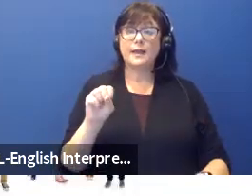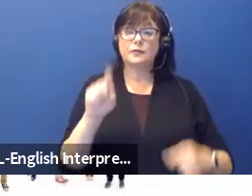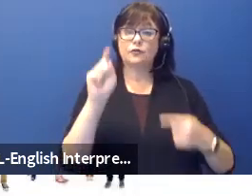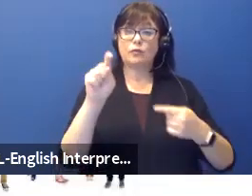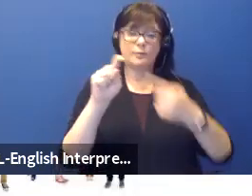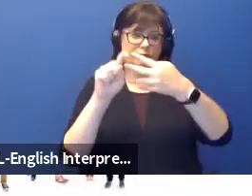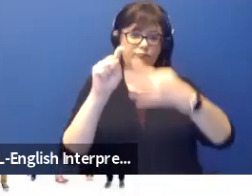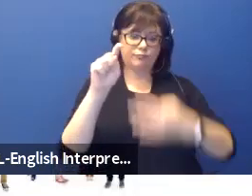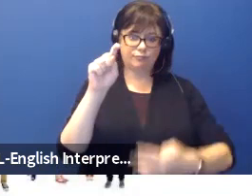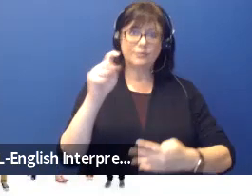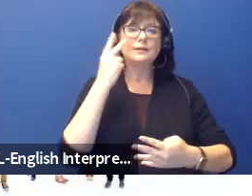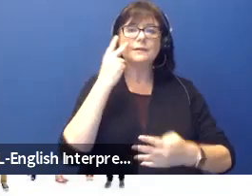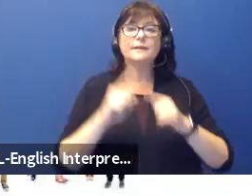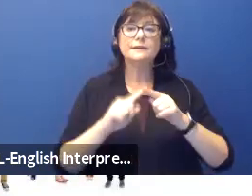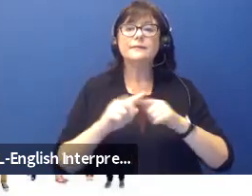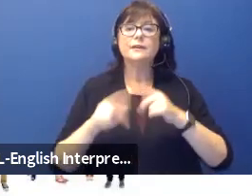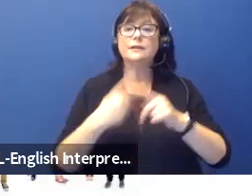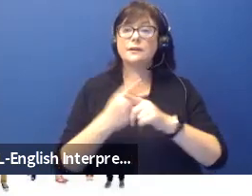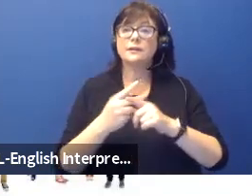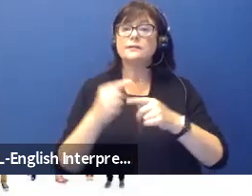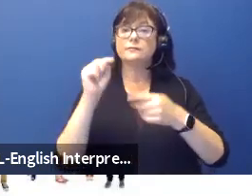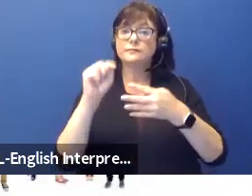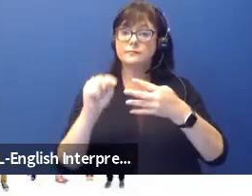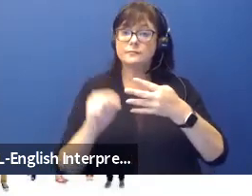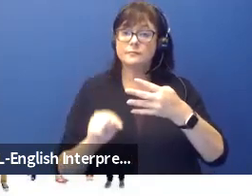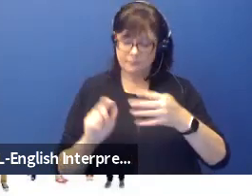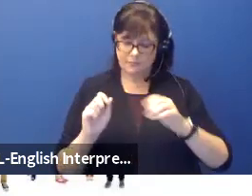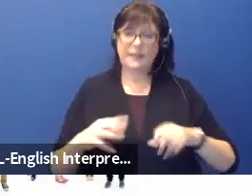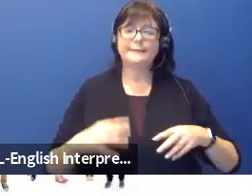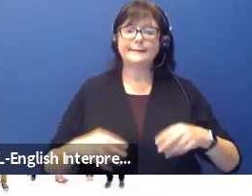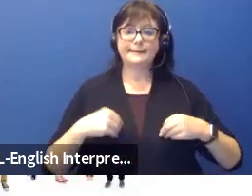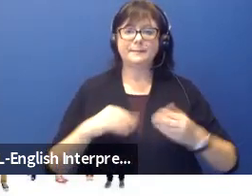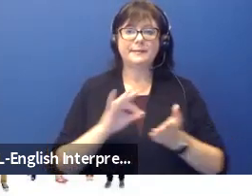which are acceptable and count as referrals in or